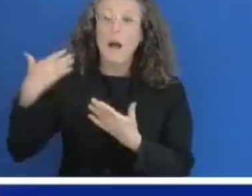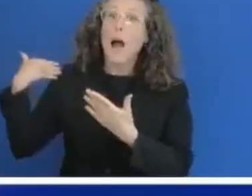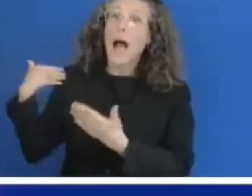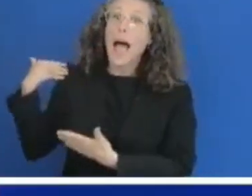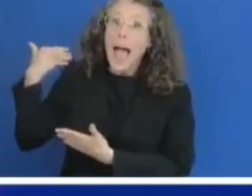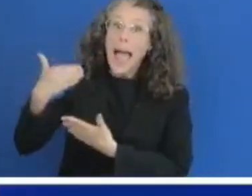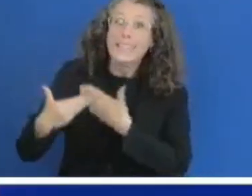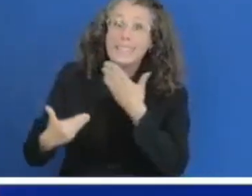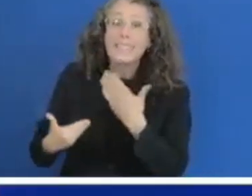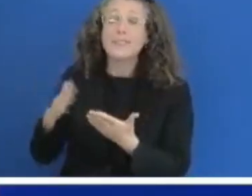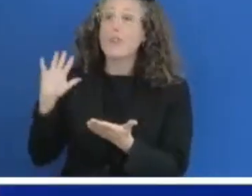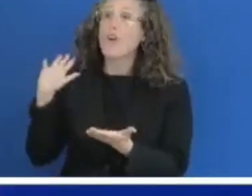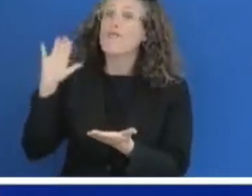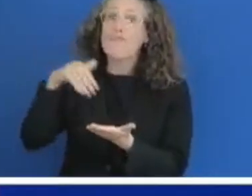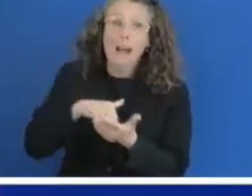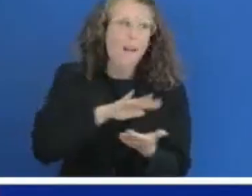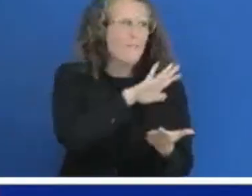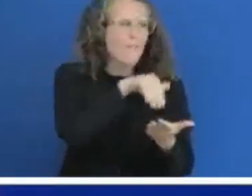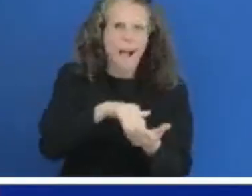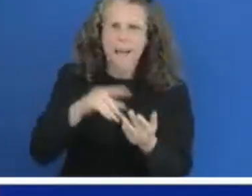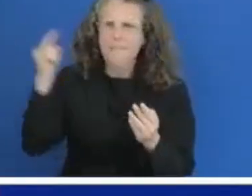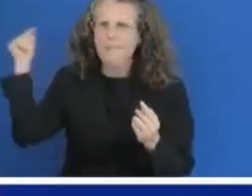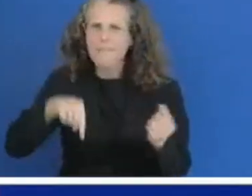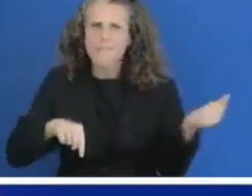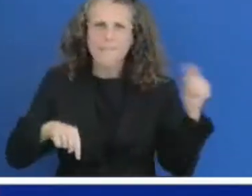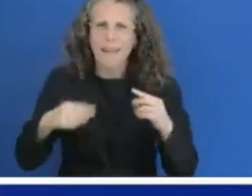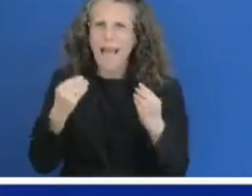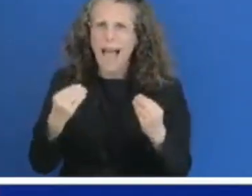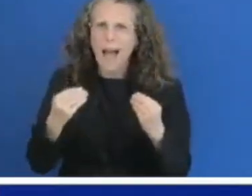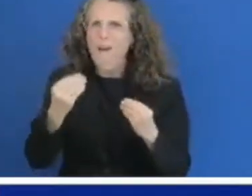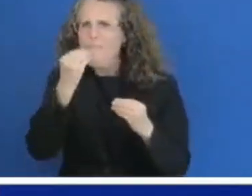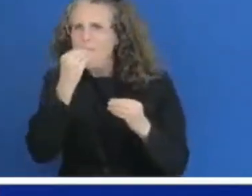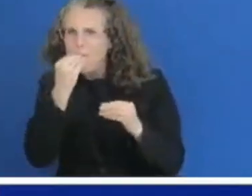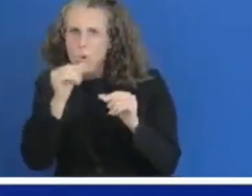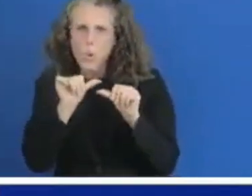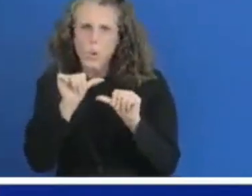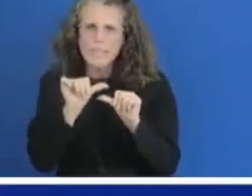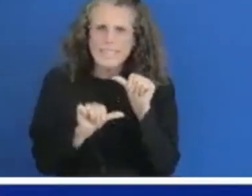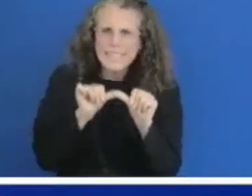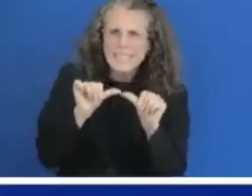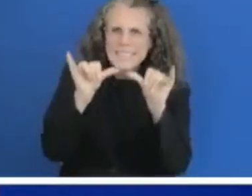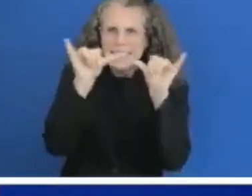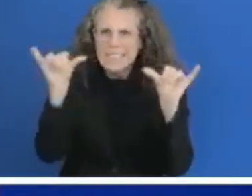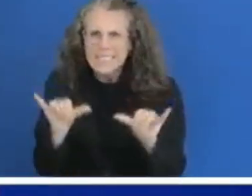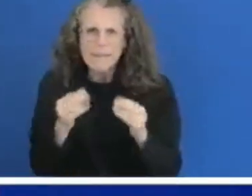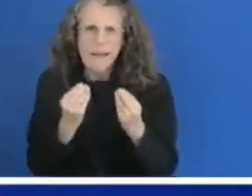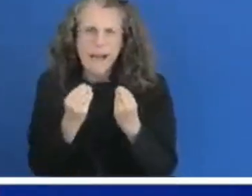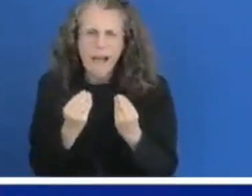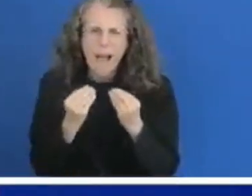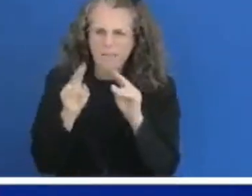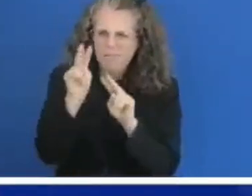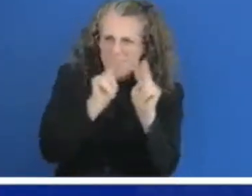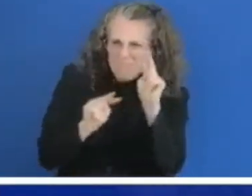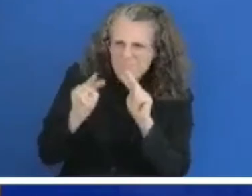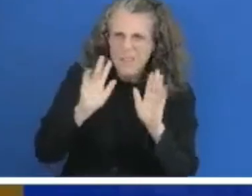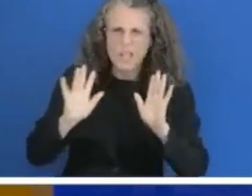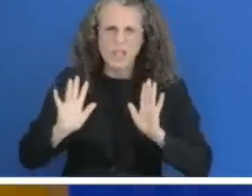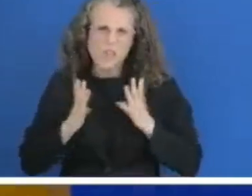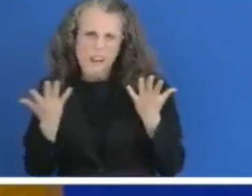different environments and figured out food systems, how they figured out how to survive and